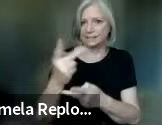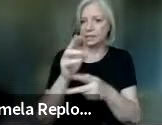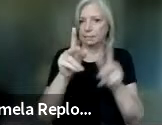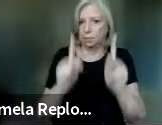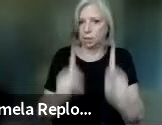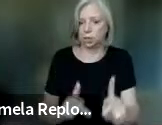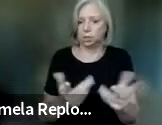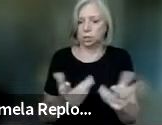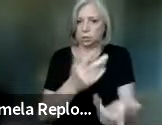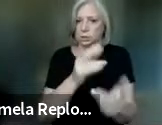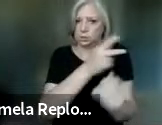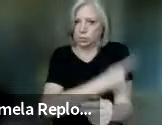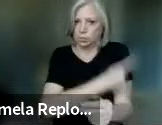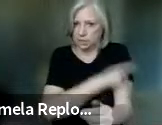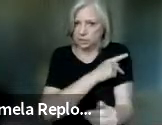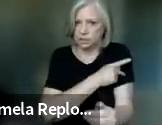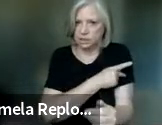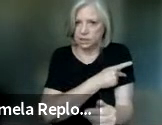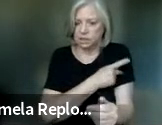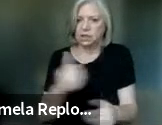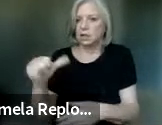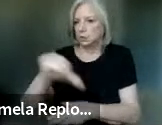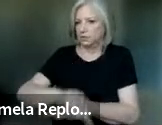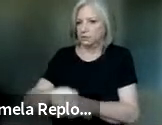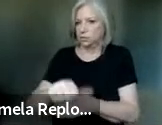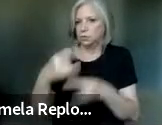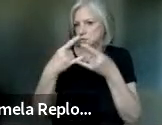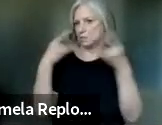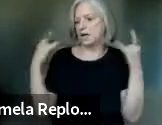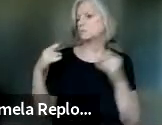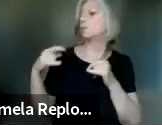to wear a mask when they enter the office?